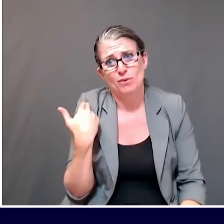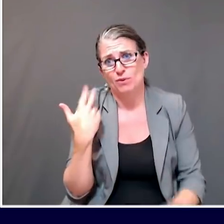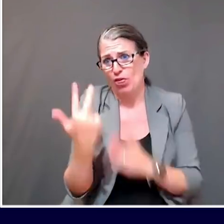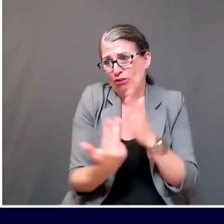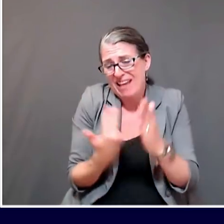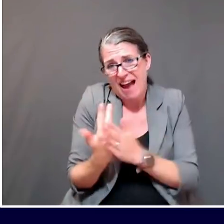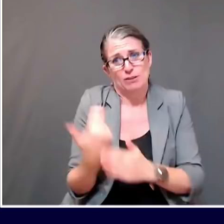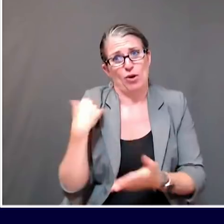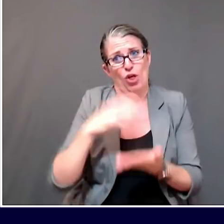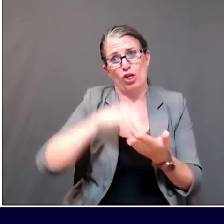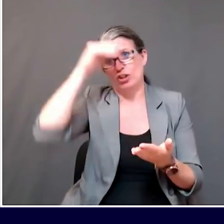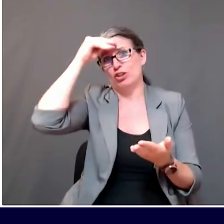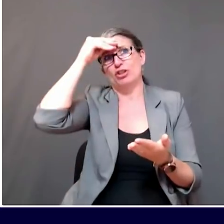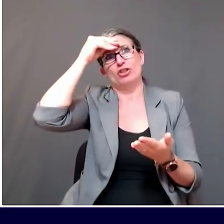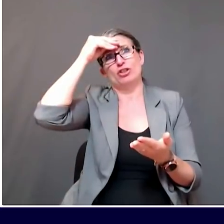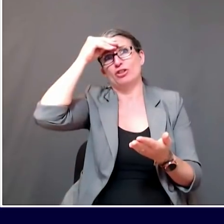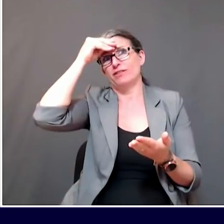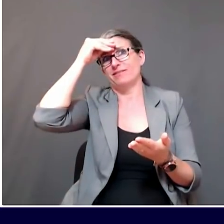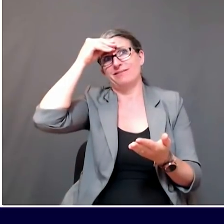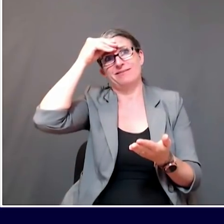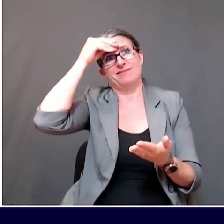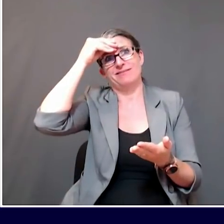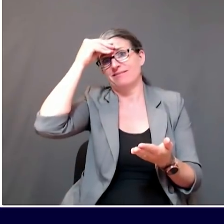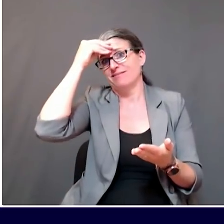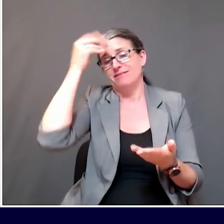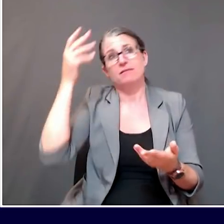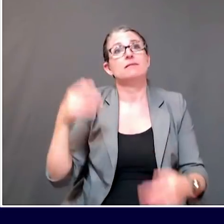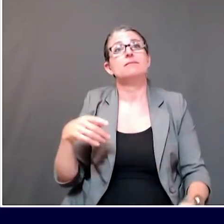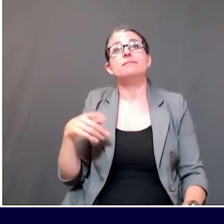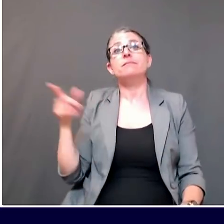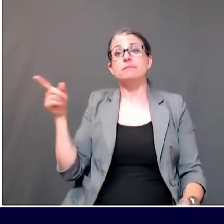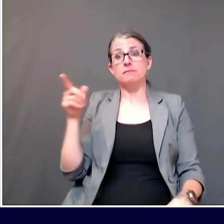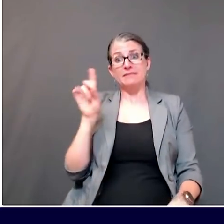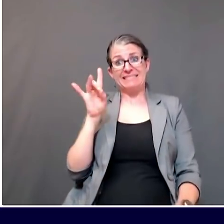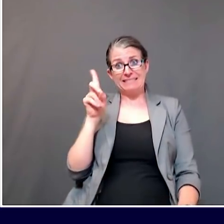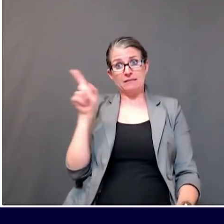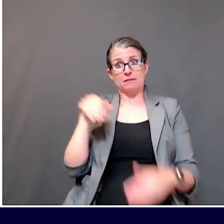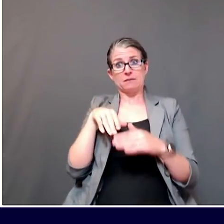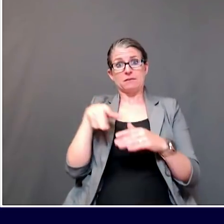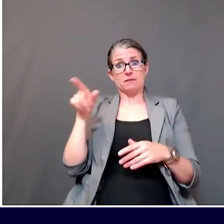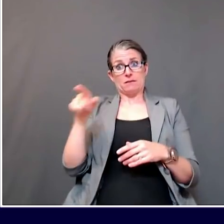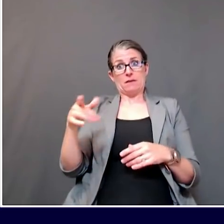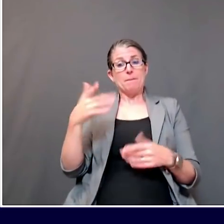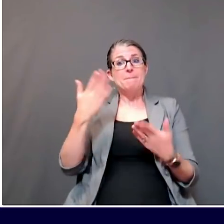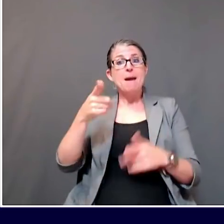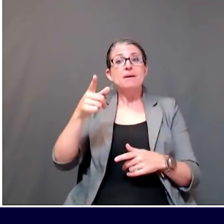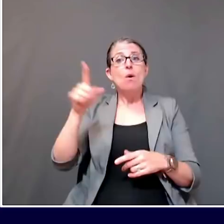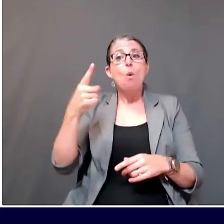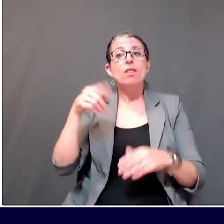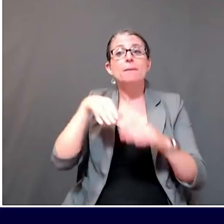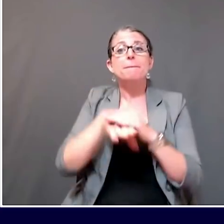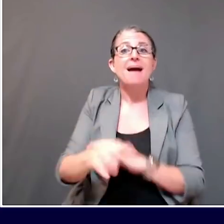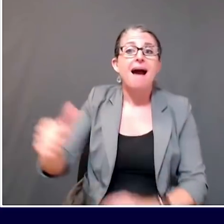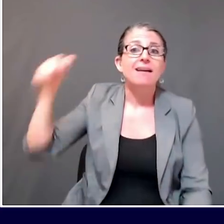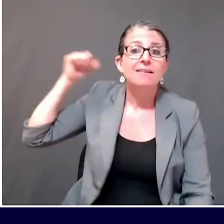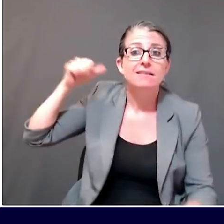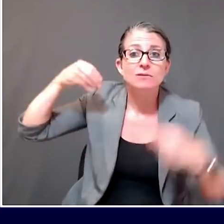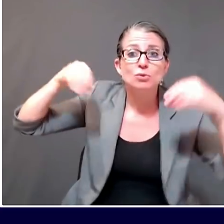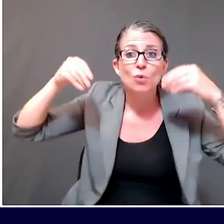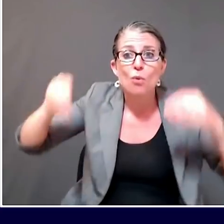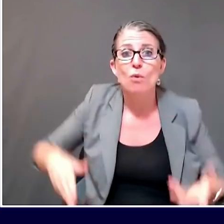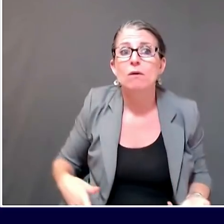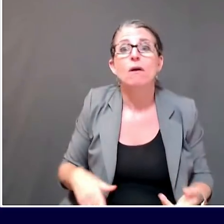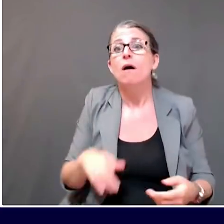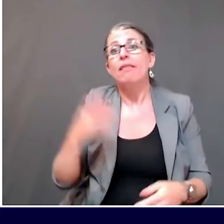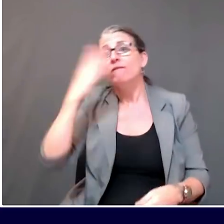three employees may have been working, who needs to be tested, things of that nature. Okay. And then, so on the summer camp